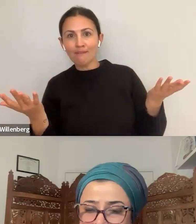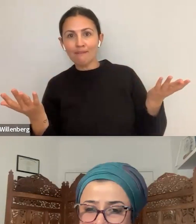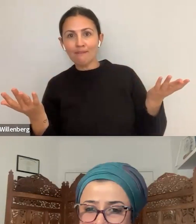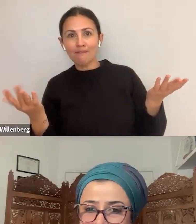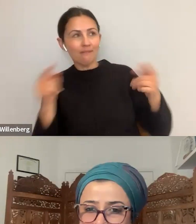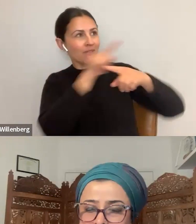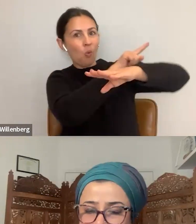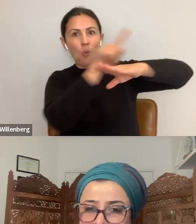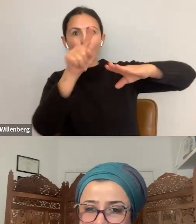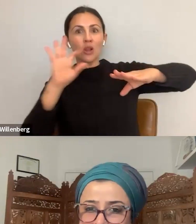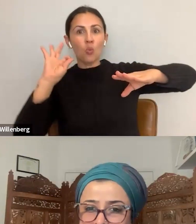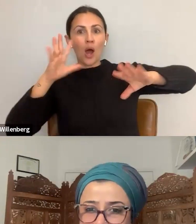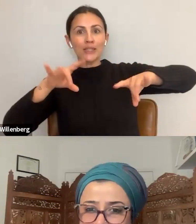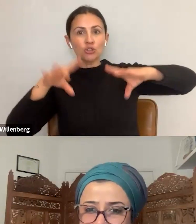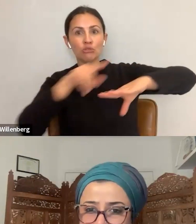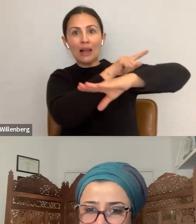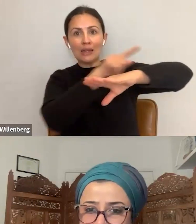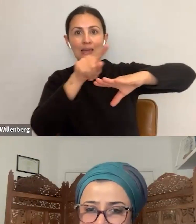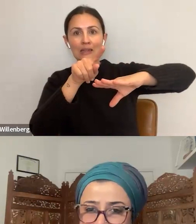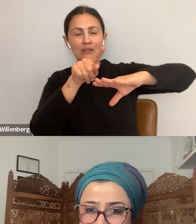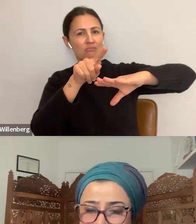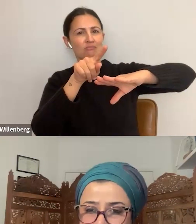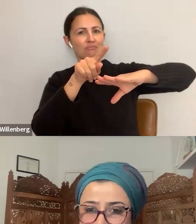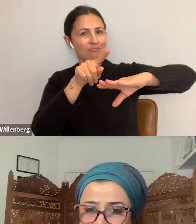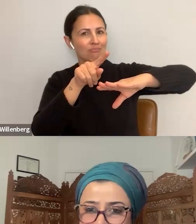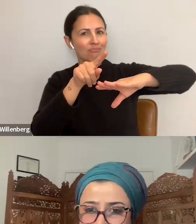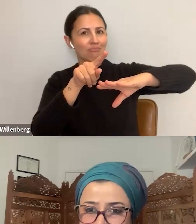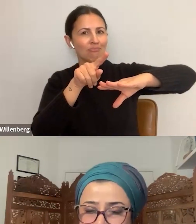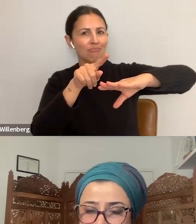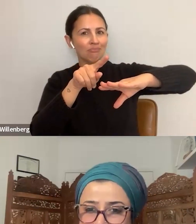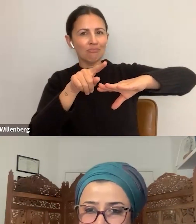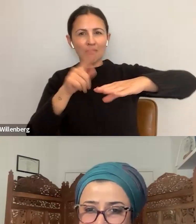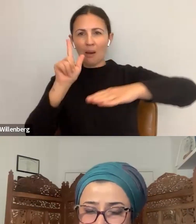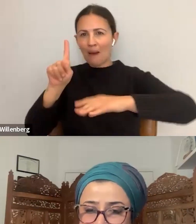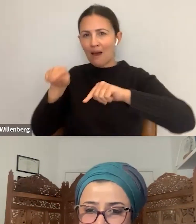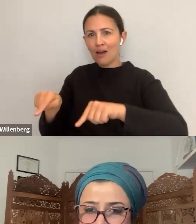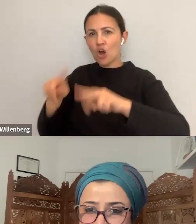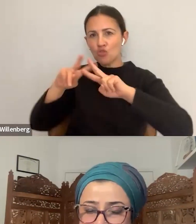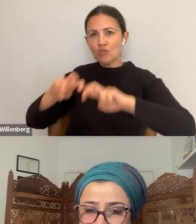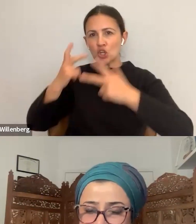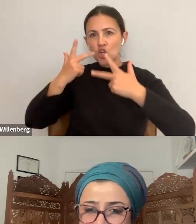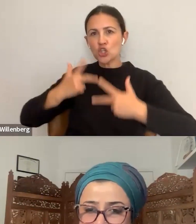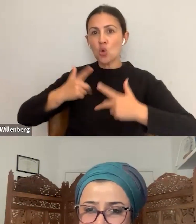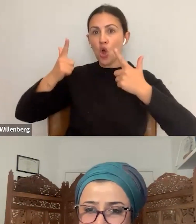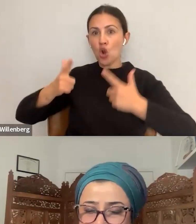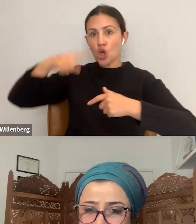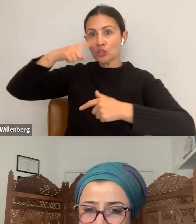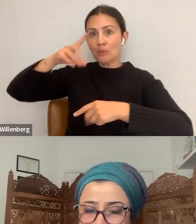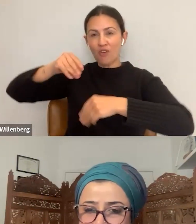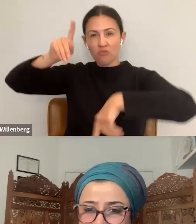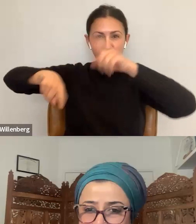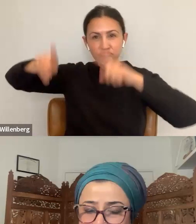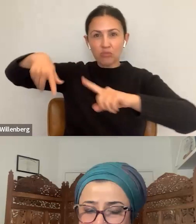leadership level. So no one at a board level, at an executive level, at a CEO level. And in fact, only 9% of